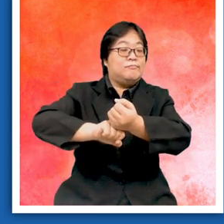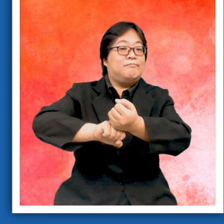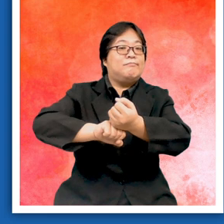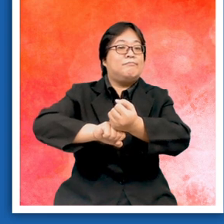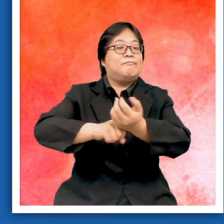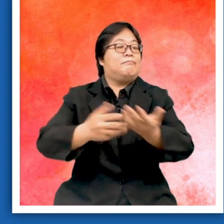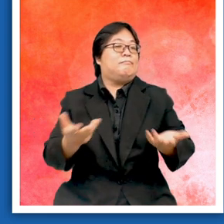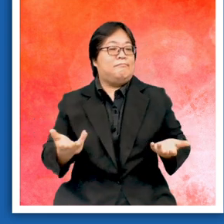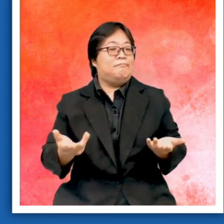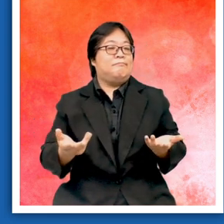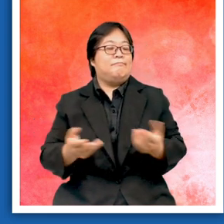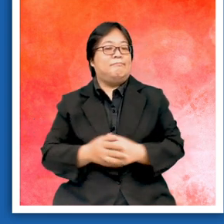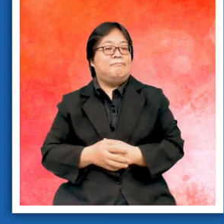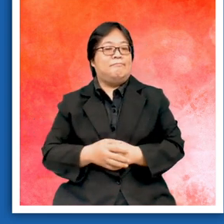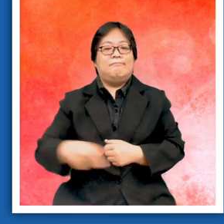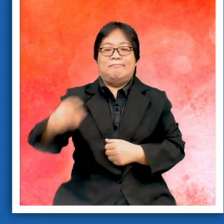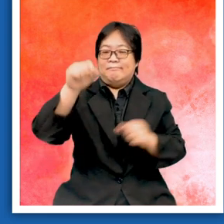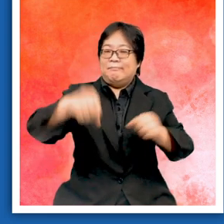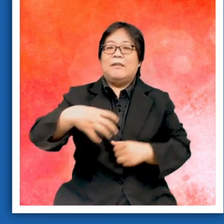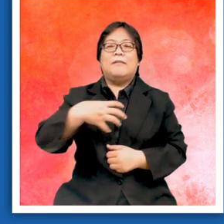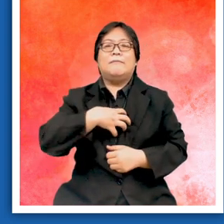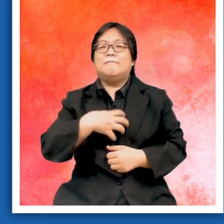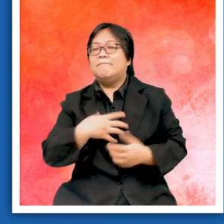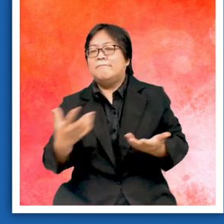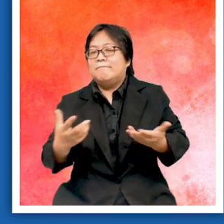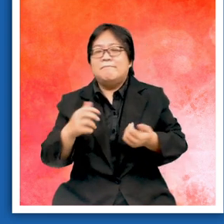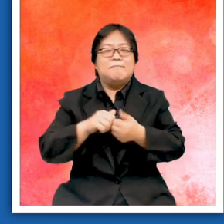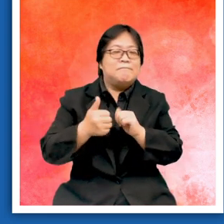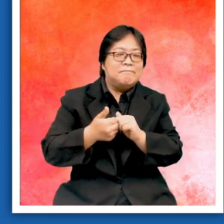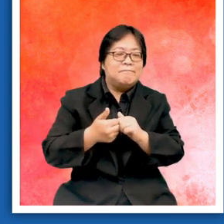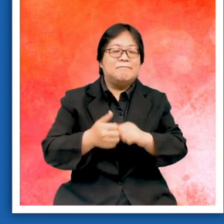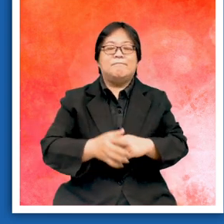the report.